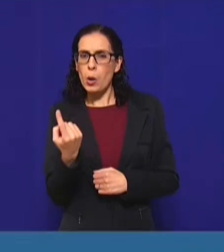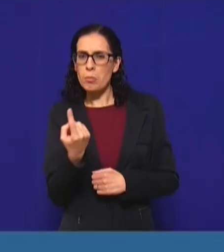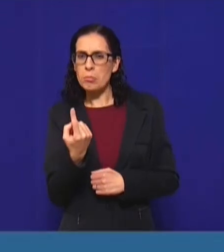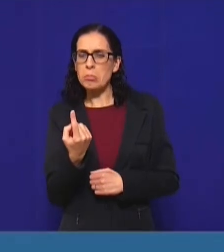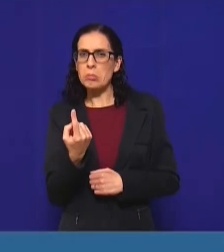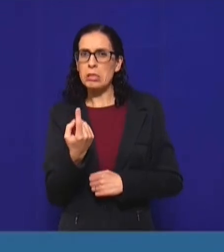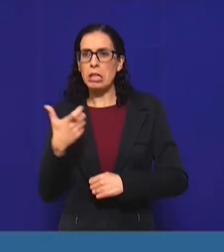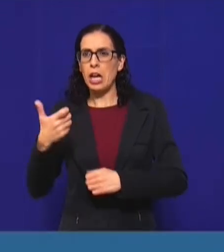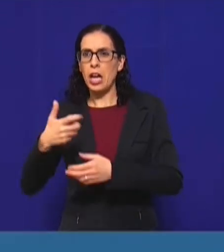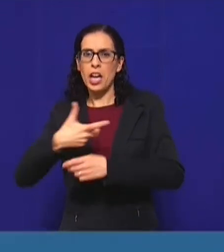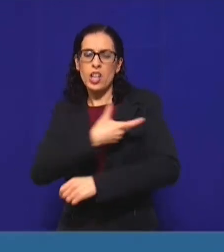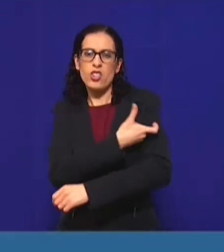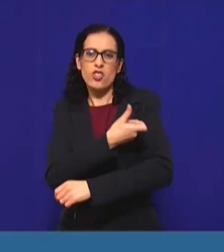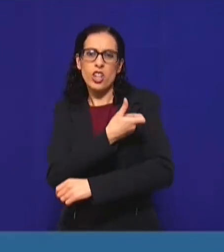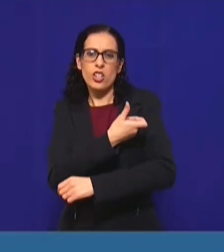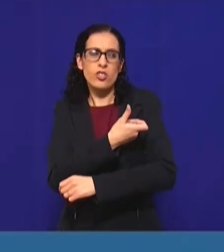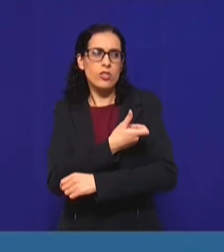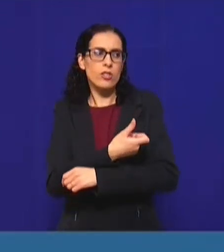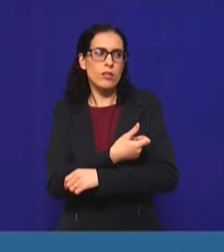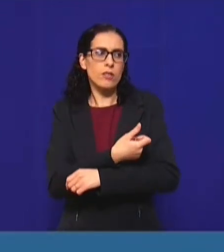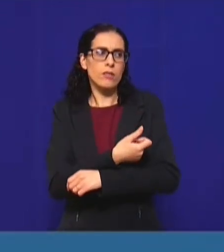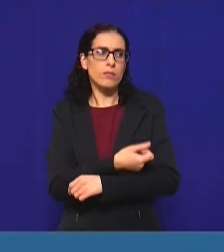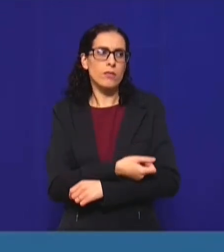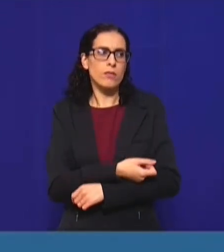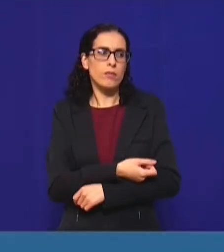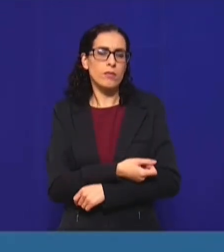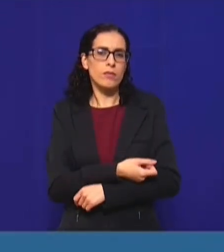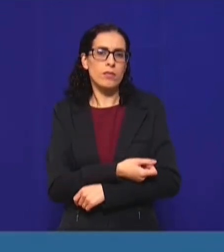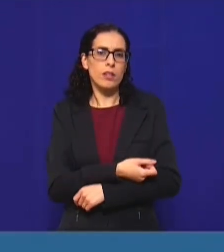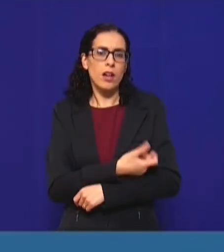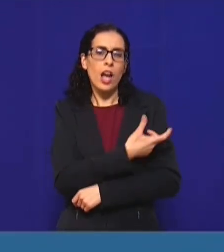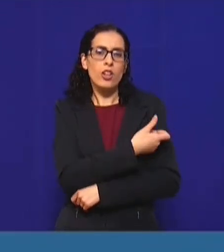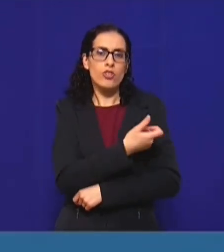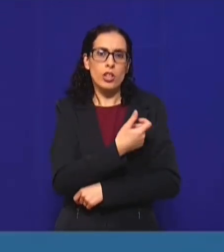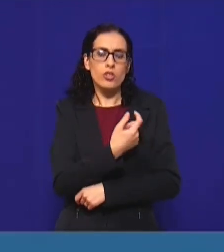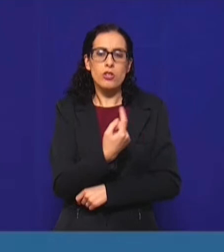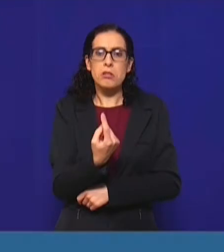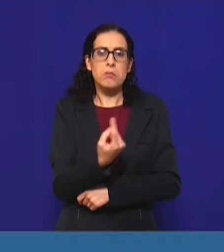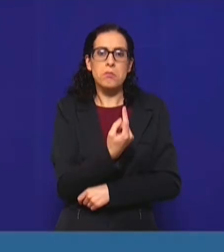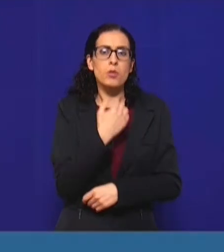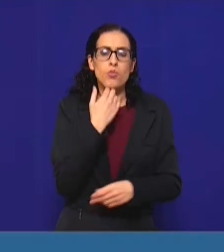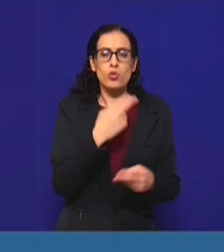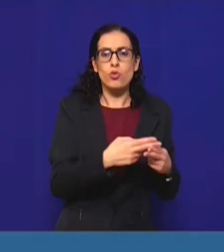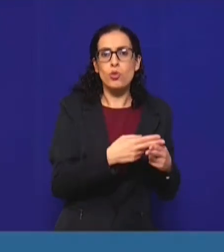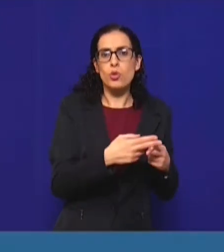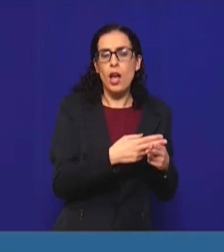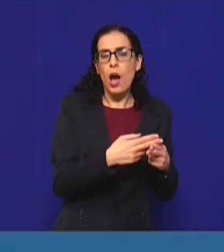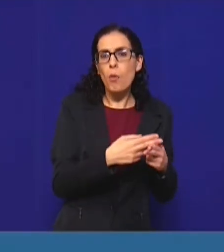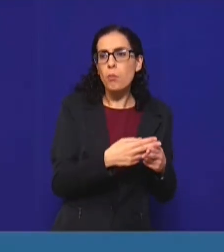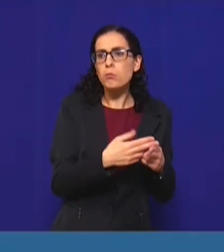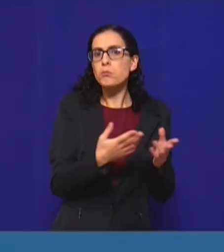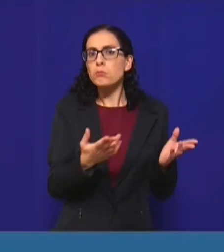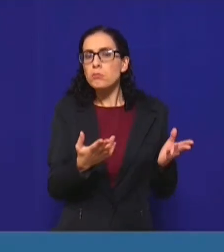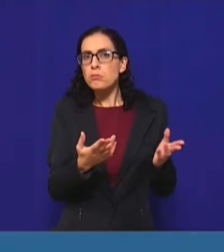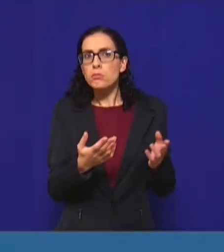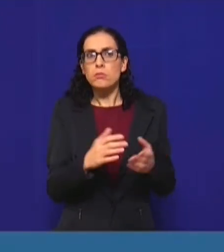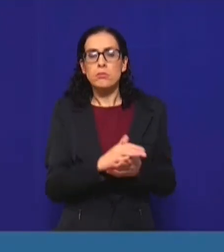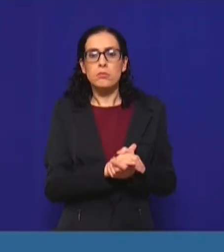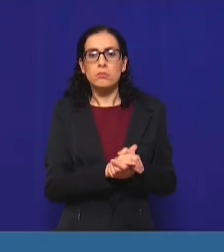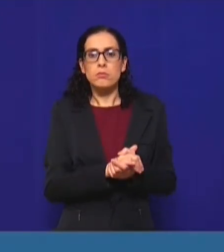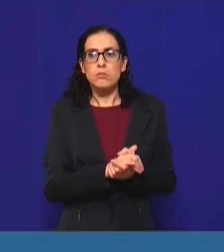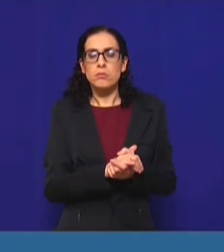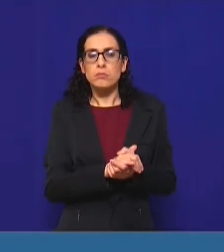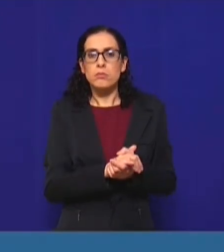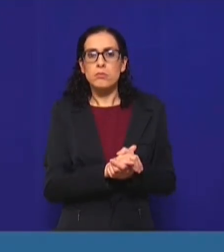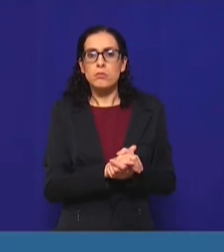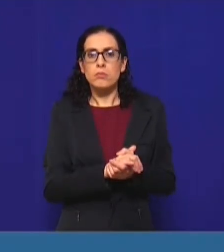vaccines that were at the university were given out to anyone who just happened to be in the area. Some couples, for instance, you have an educator and their husband went